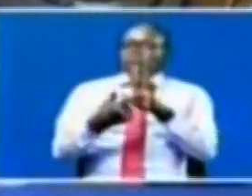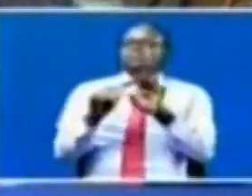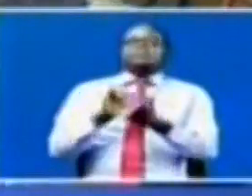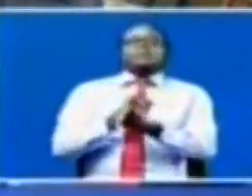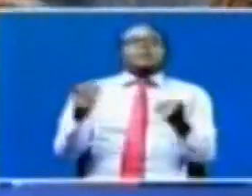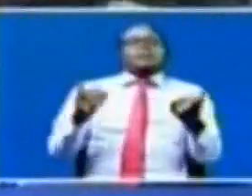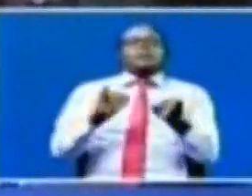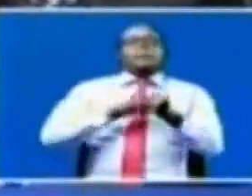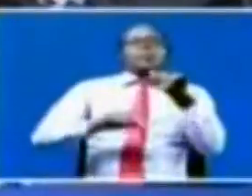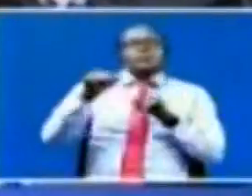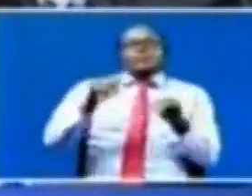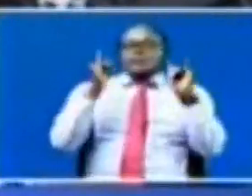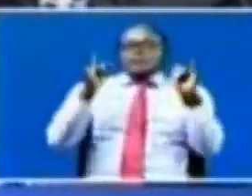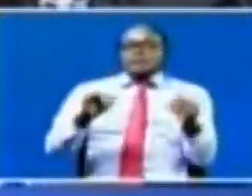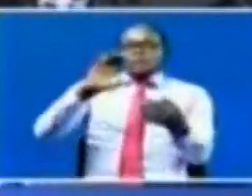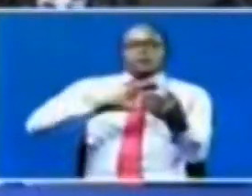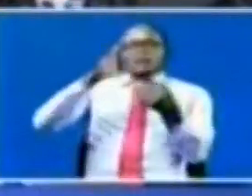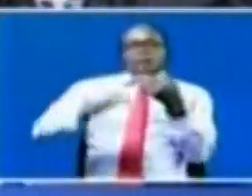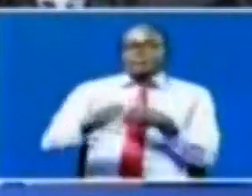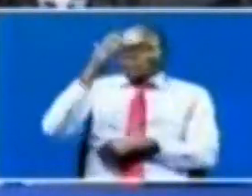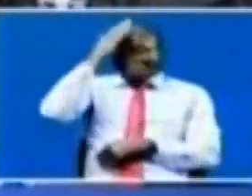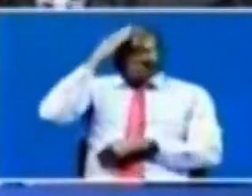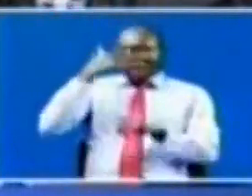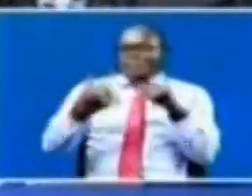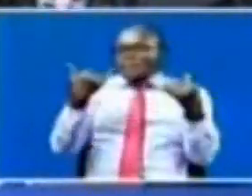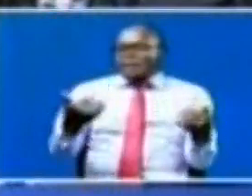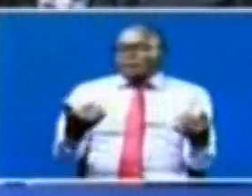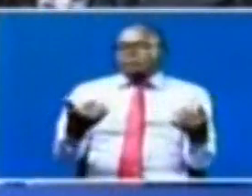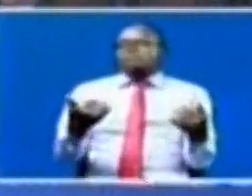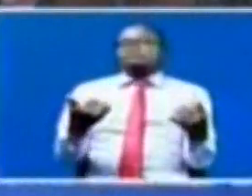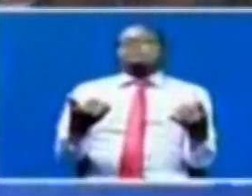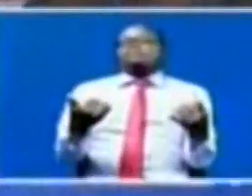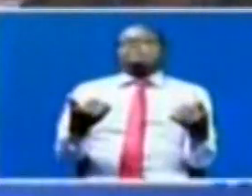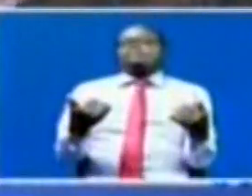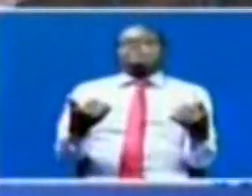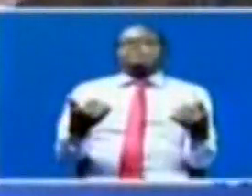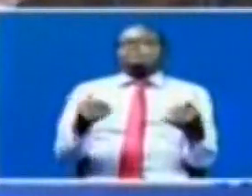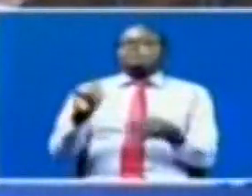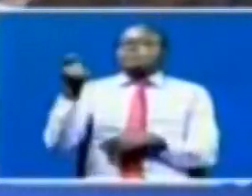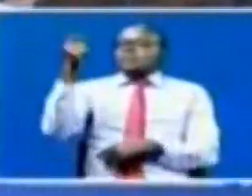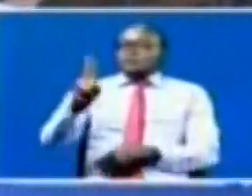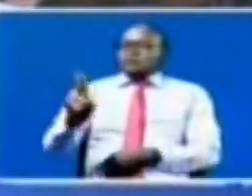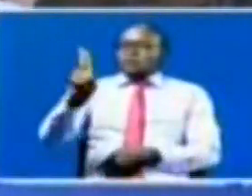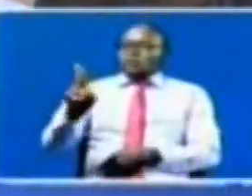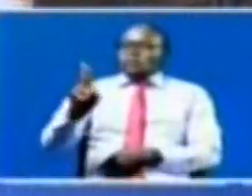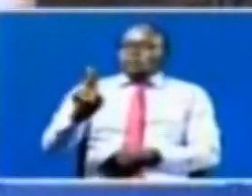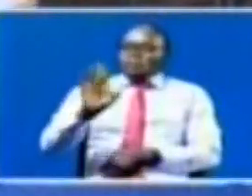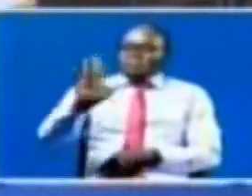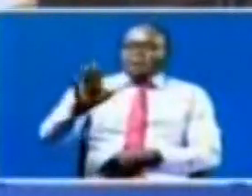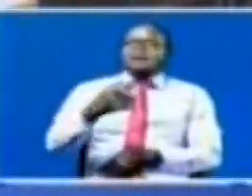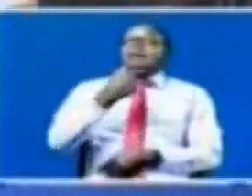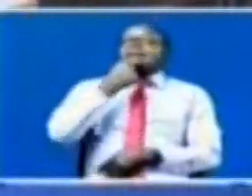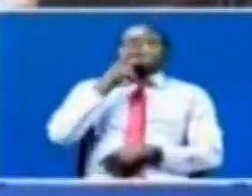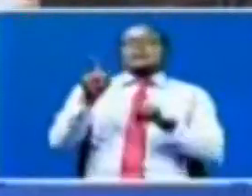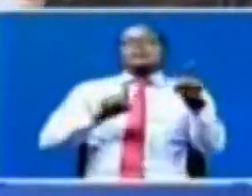the air about the fate of the new curriculum on Monday, but sources have since intimated that President Uhuru Kenyatta on his Nyanza